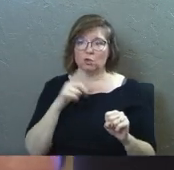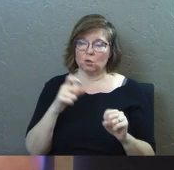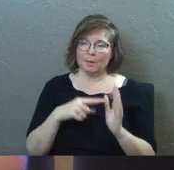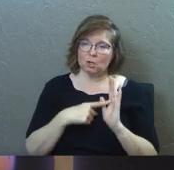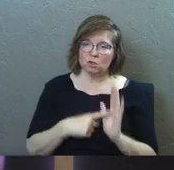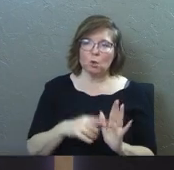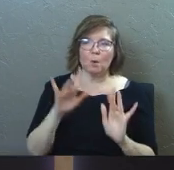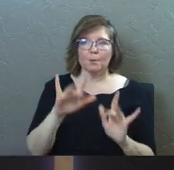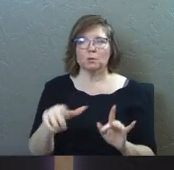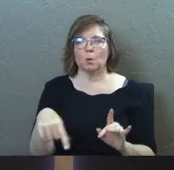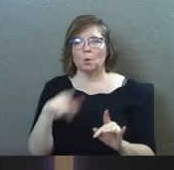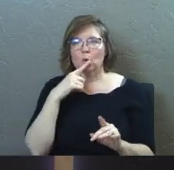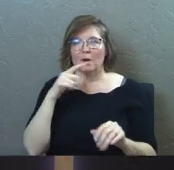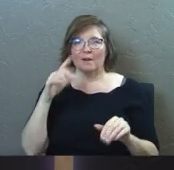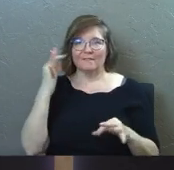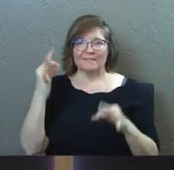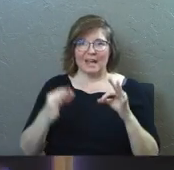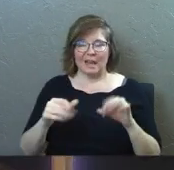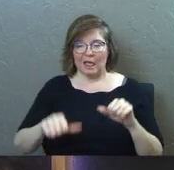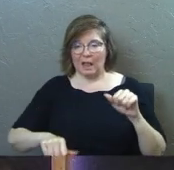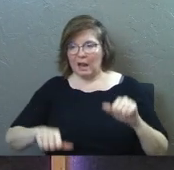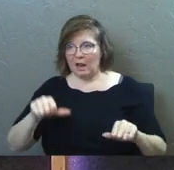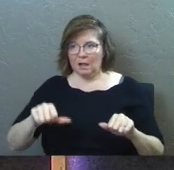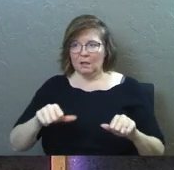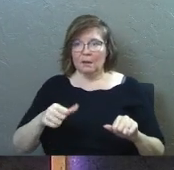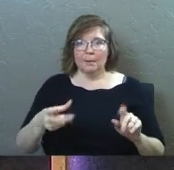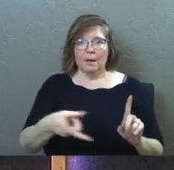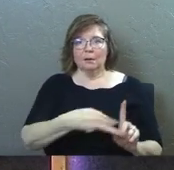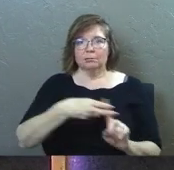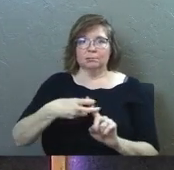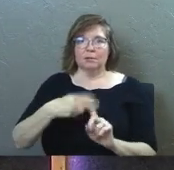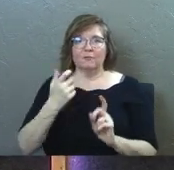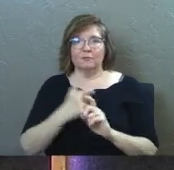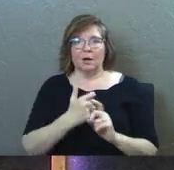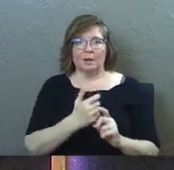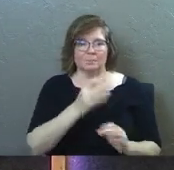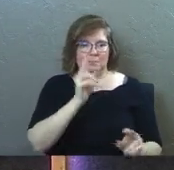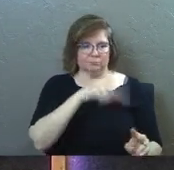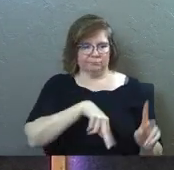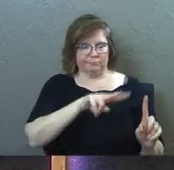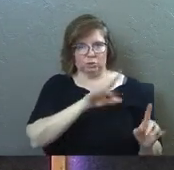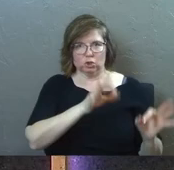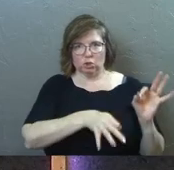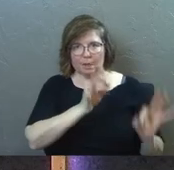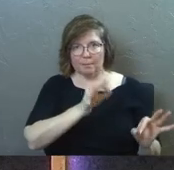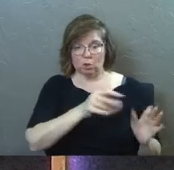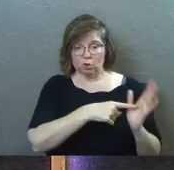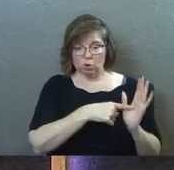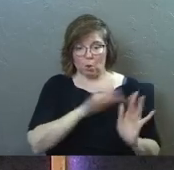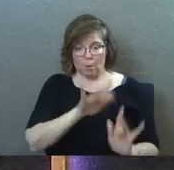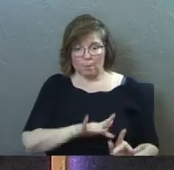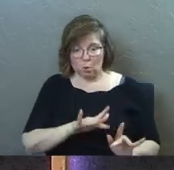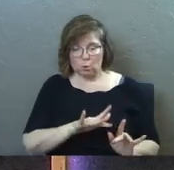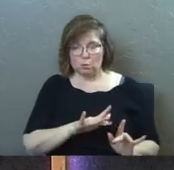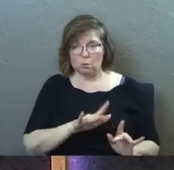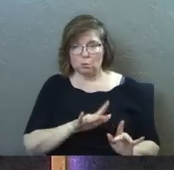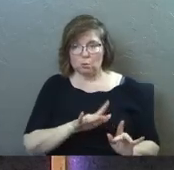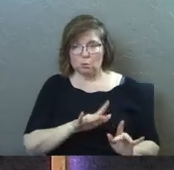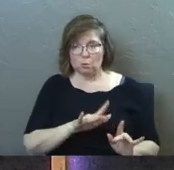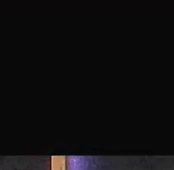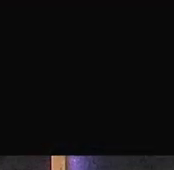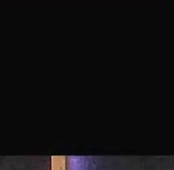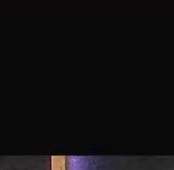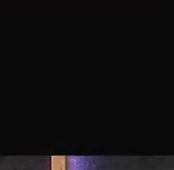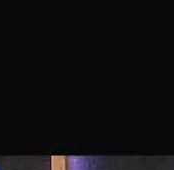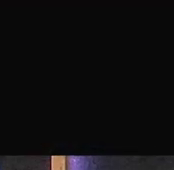those whose faith is wavering. Rescue others by snatching them from the flames of judgment. Show mercy to still others, but do so